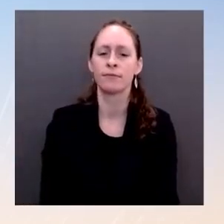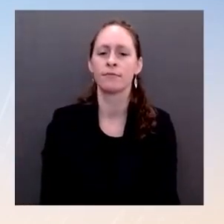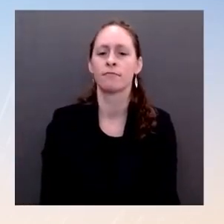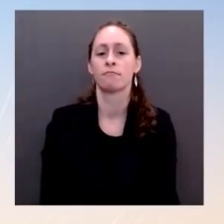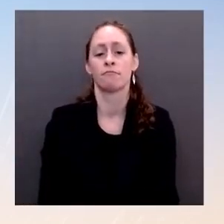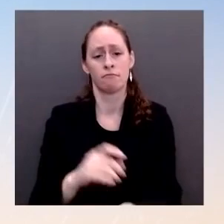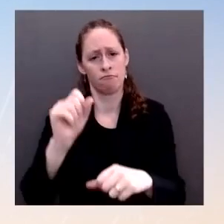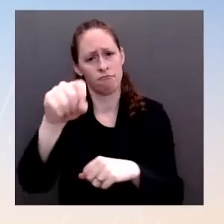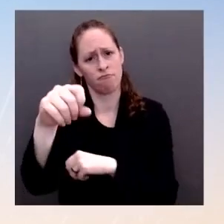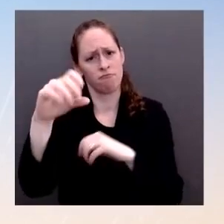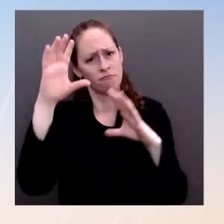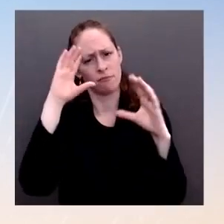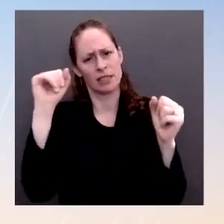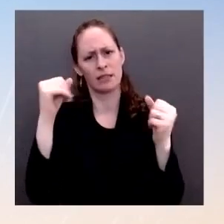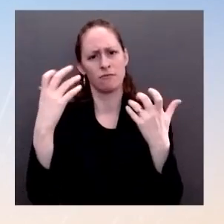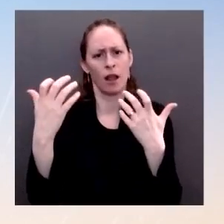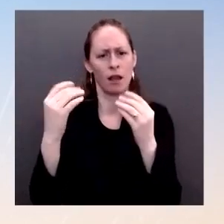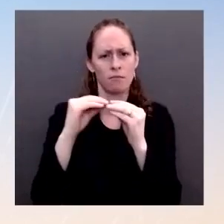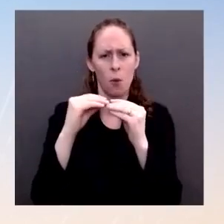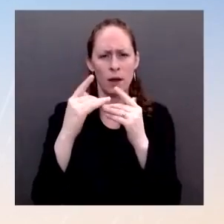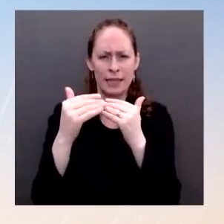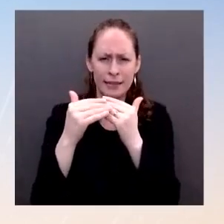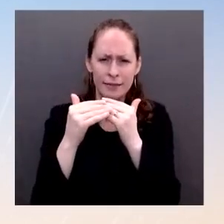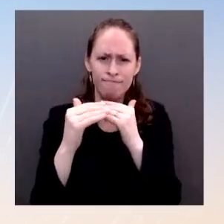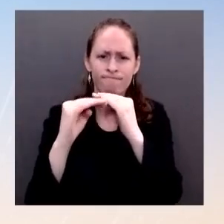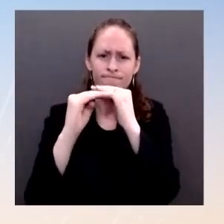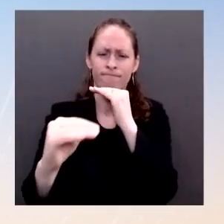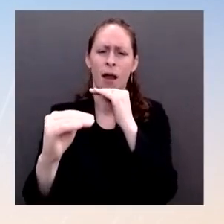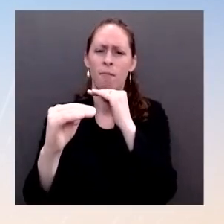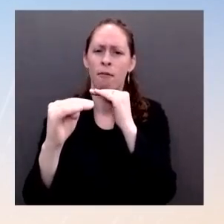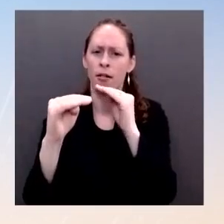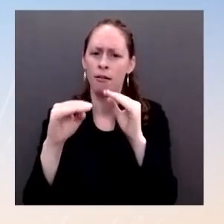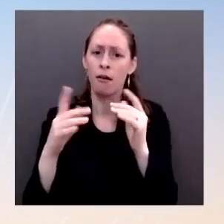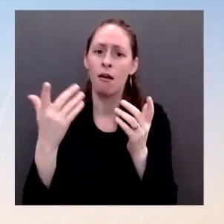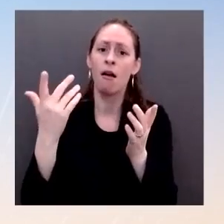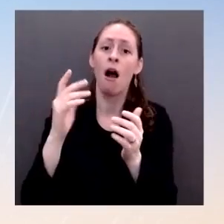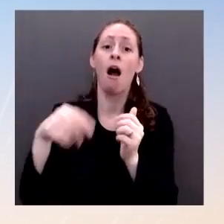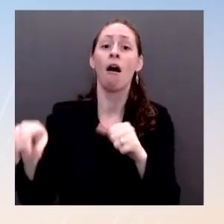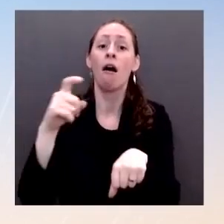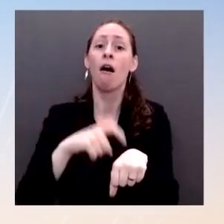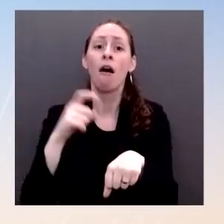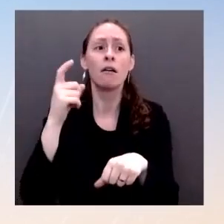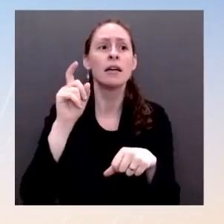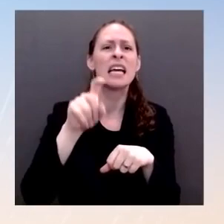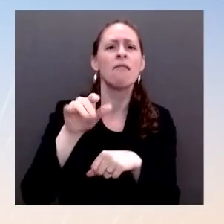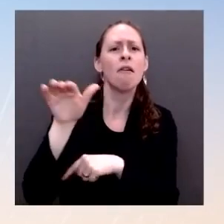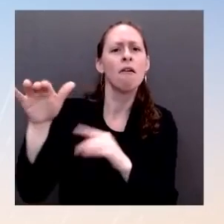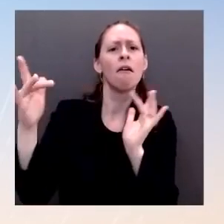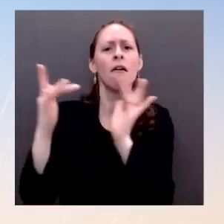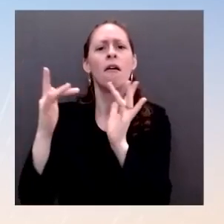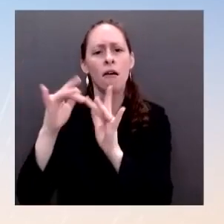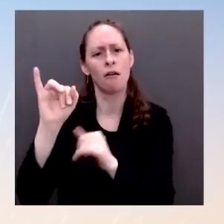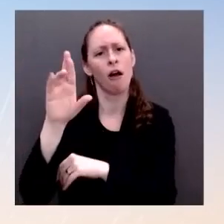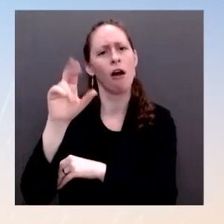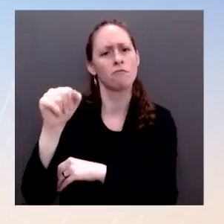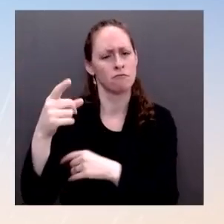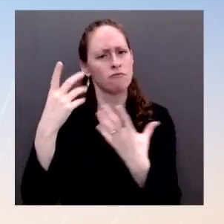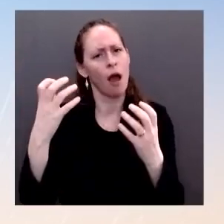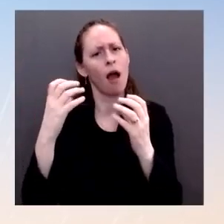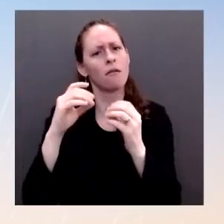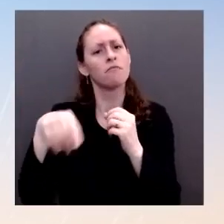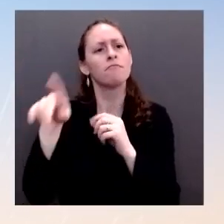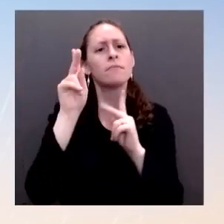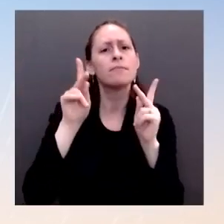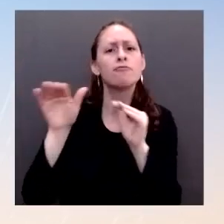to best serve the American people. As he said in his executive order in December on customer experience, the American people deserve an effective, equitable,